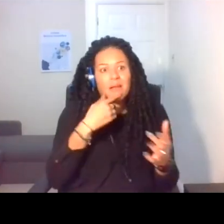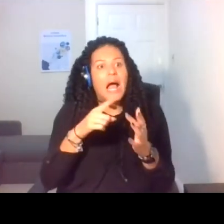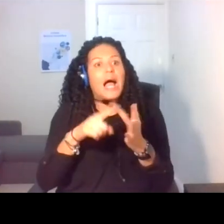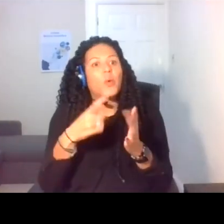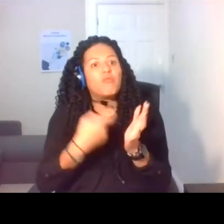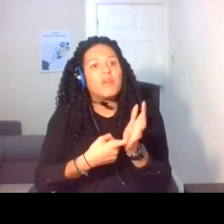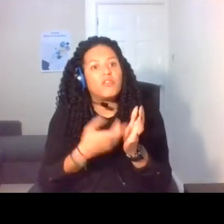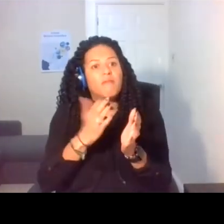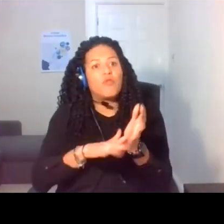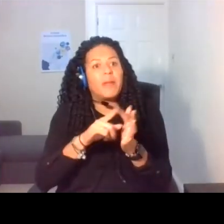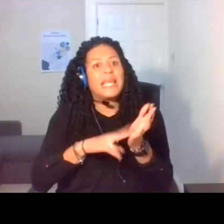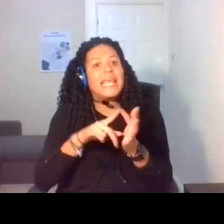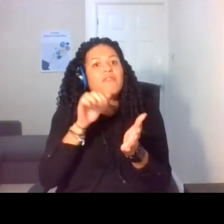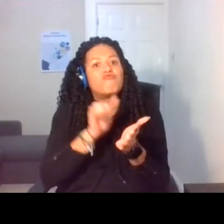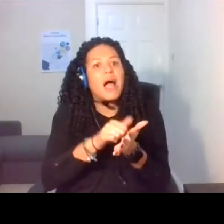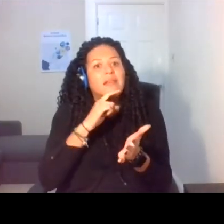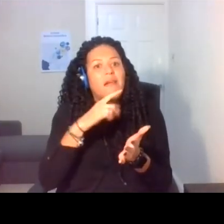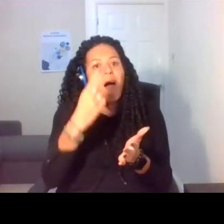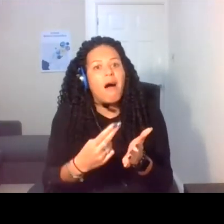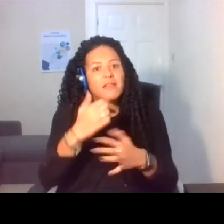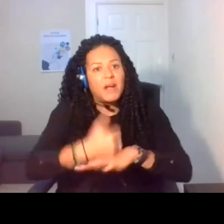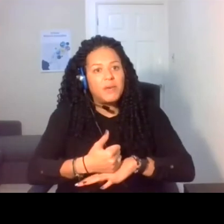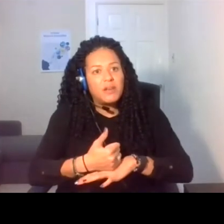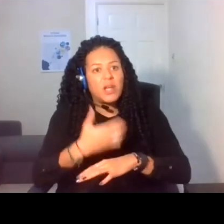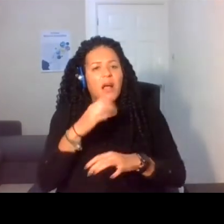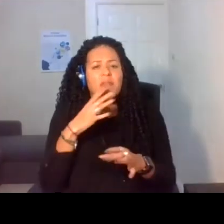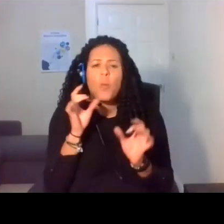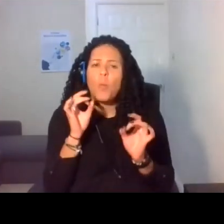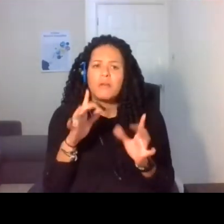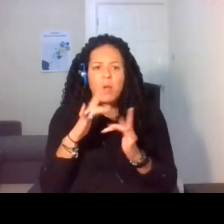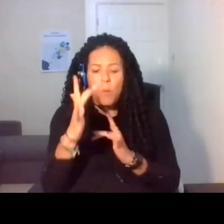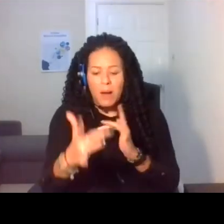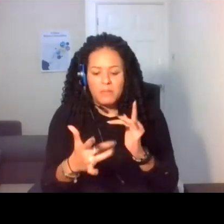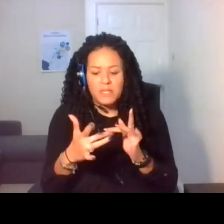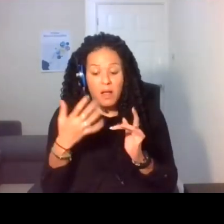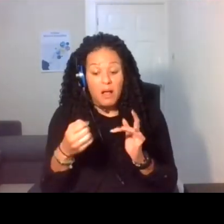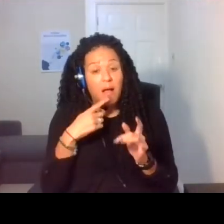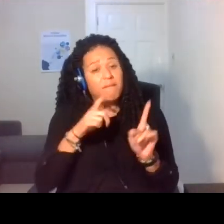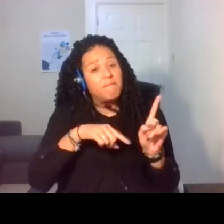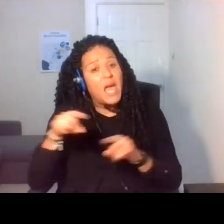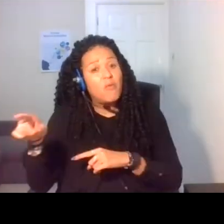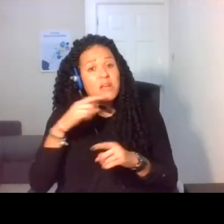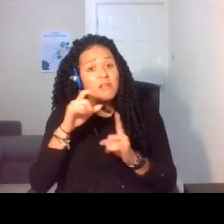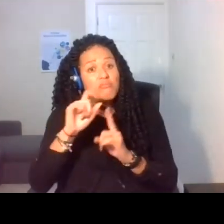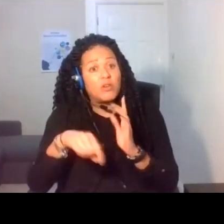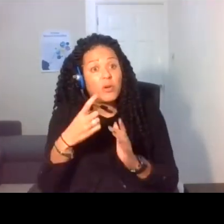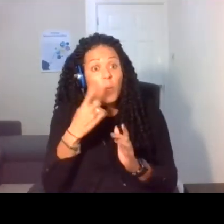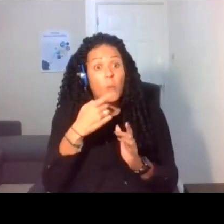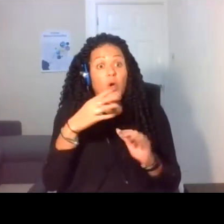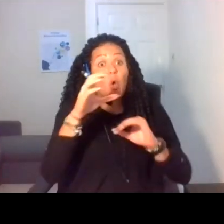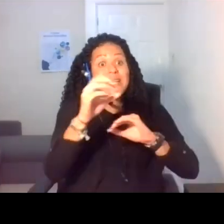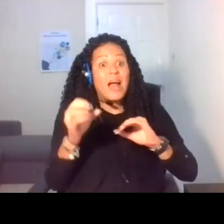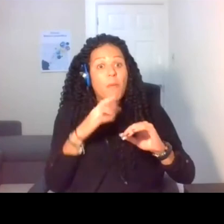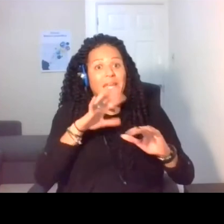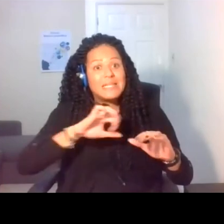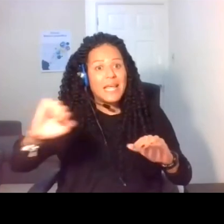of Eve Wright Arts Foundation, who have a wonderful website where there are various projects, one of which is called Caribbean Takeaway,